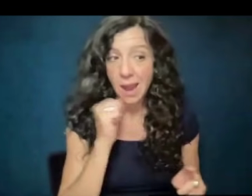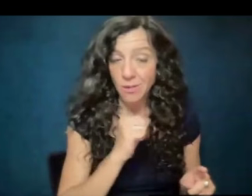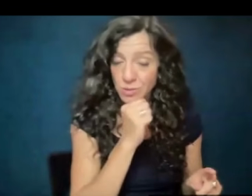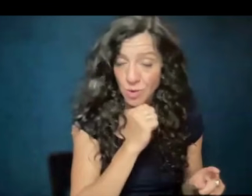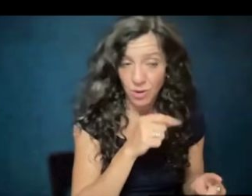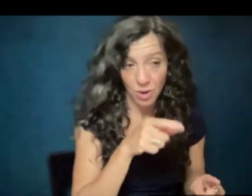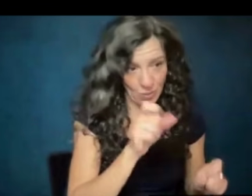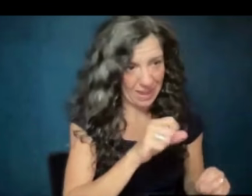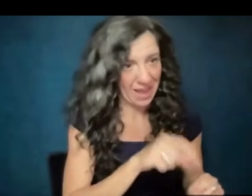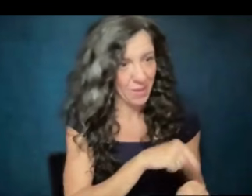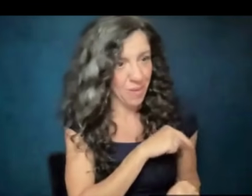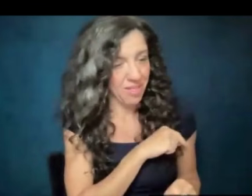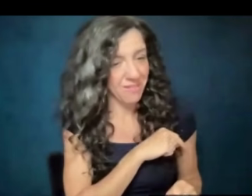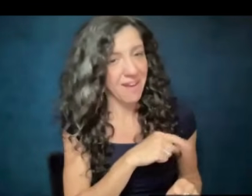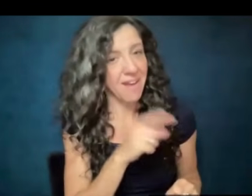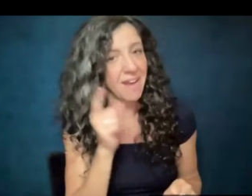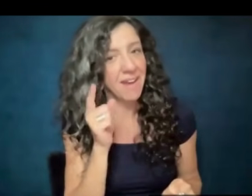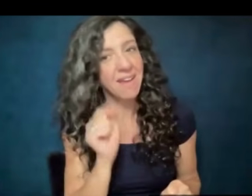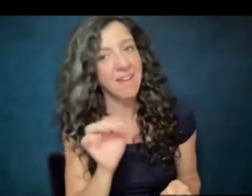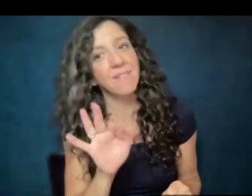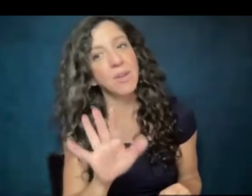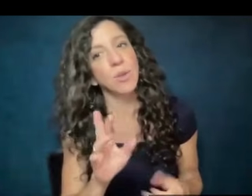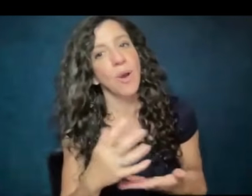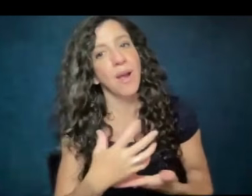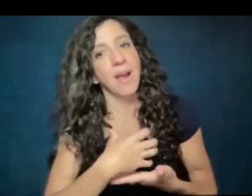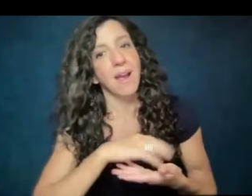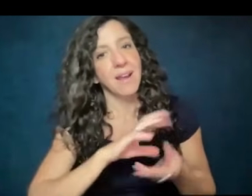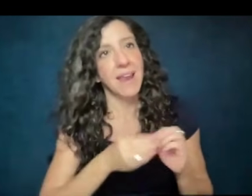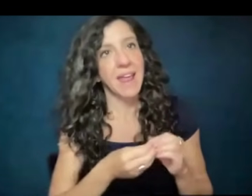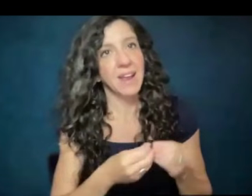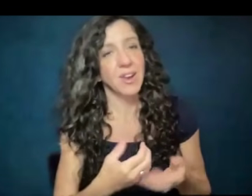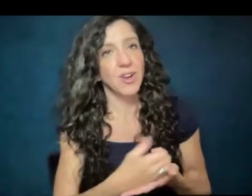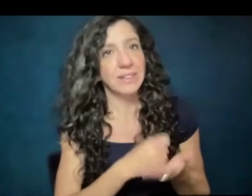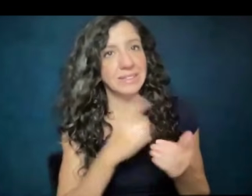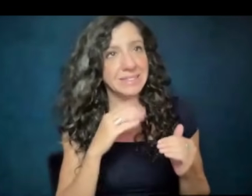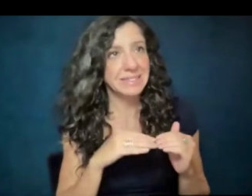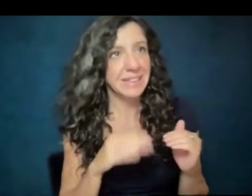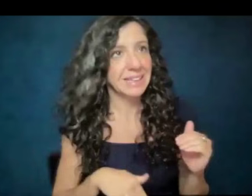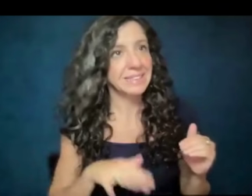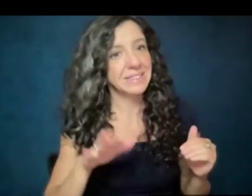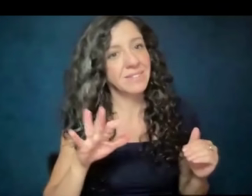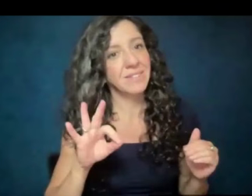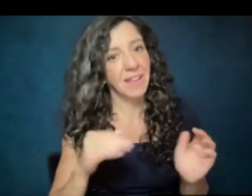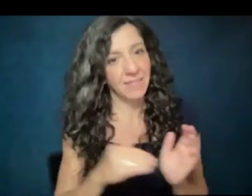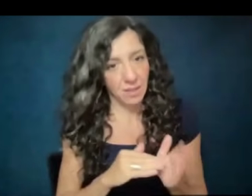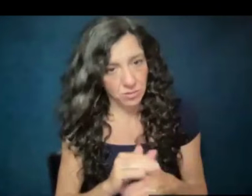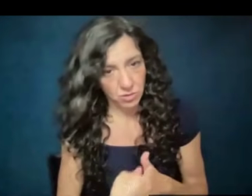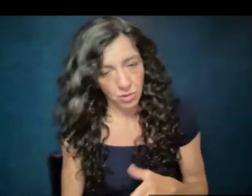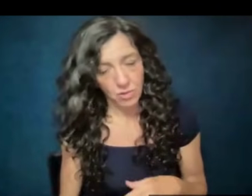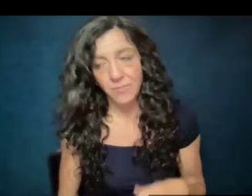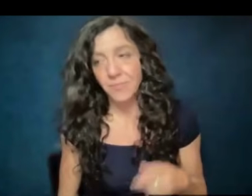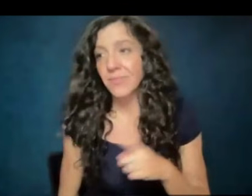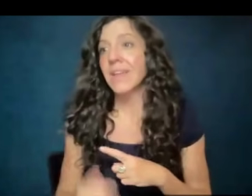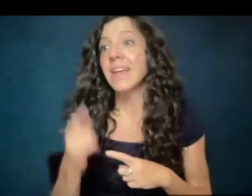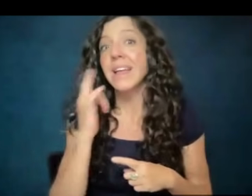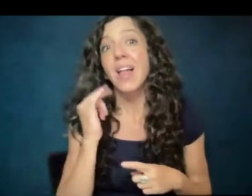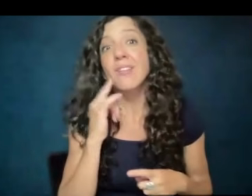net earnings are less than $59,000. In California, the threshold's